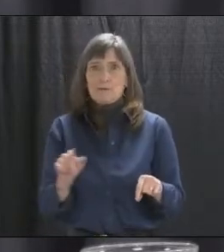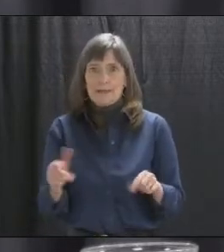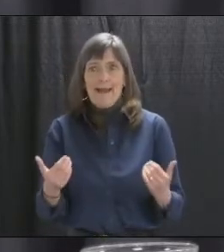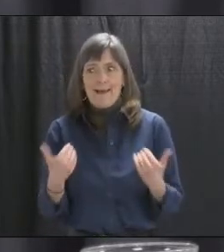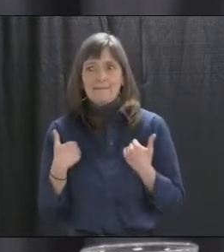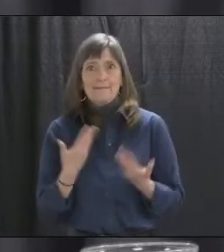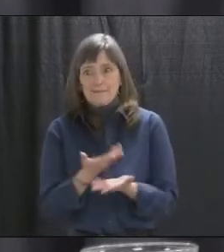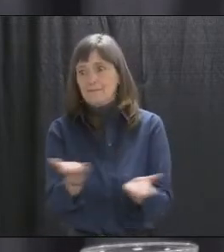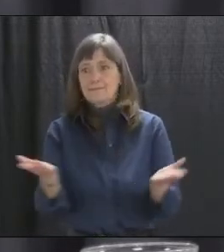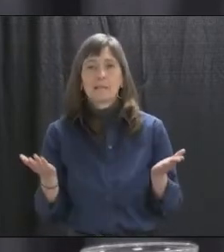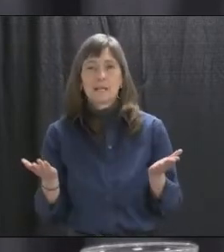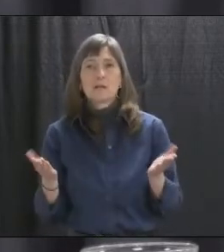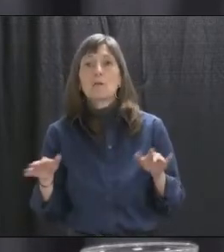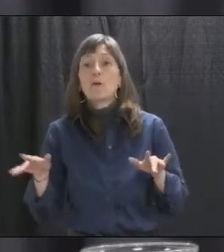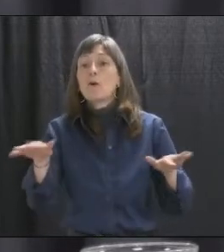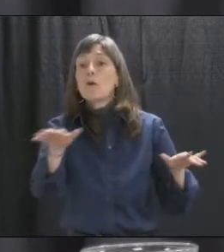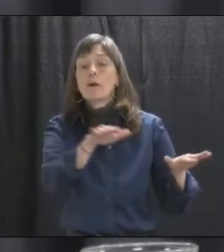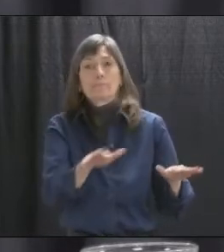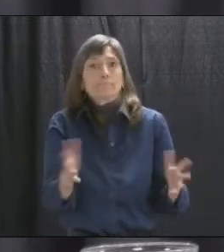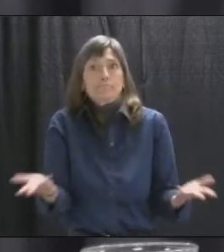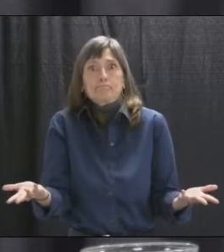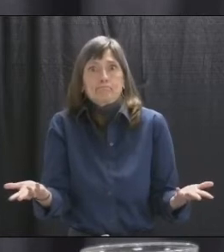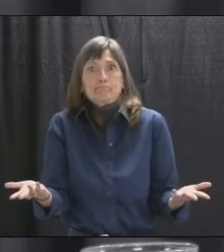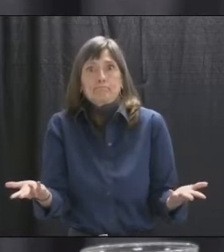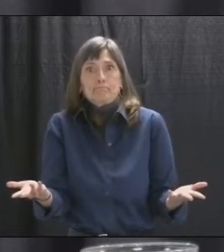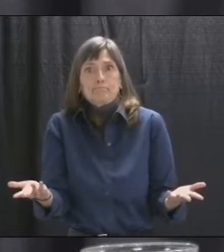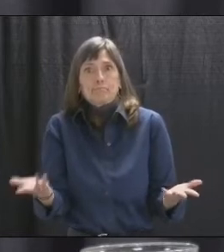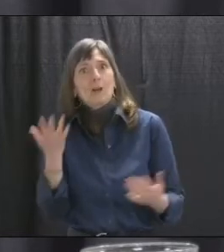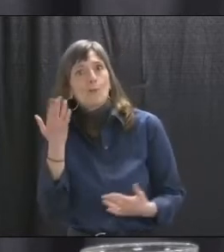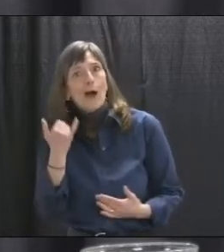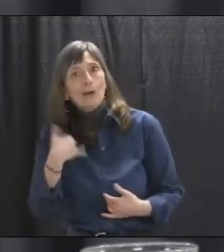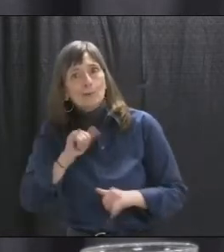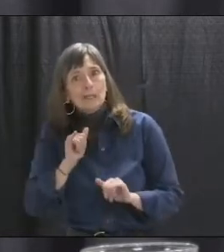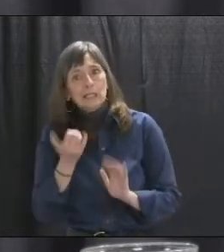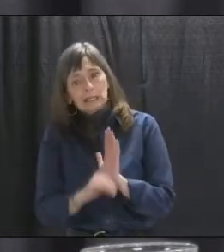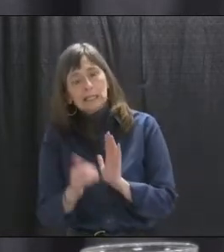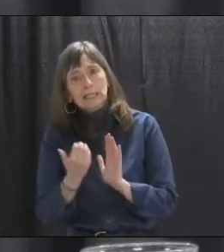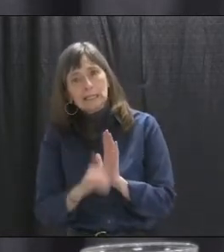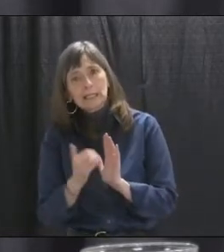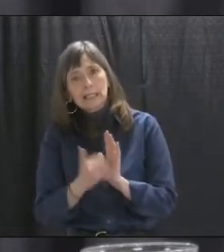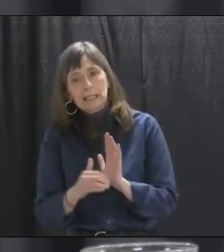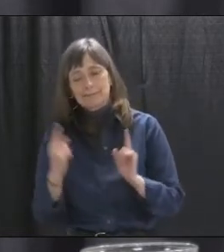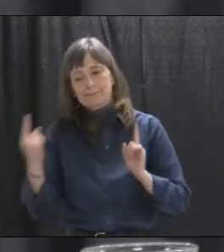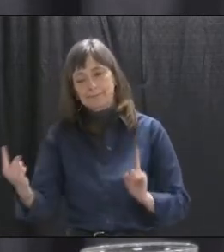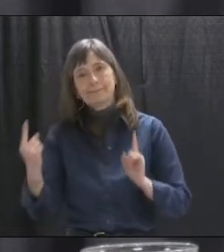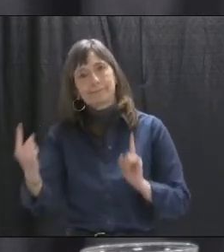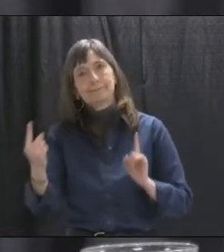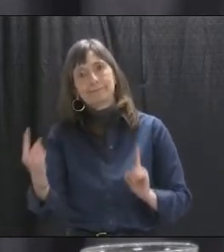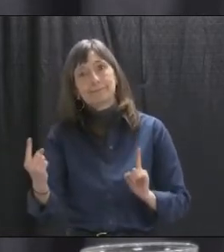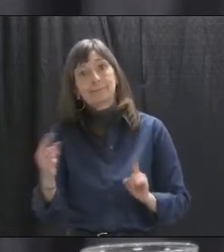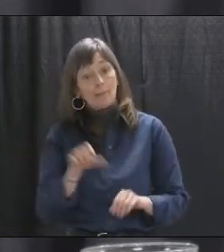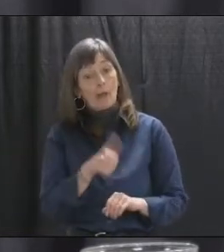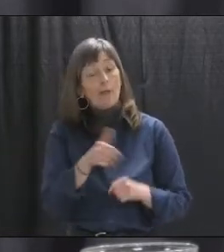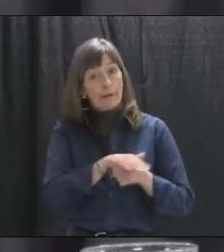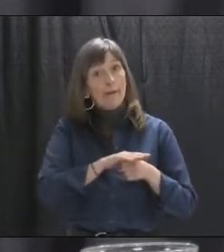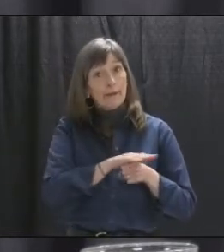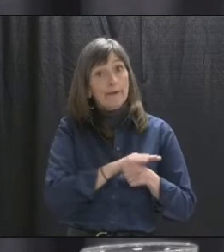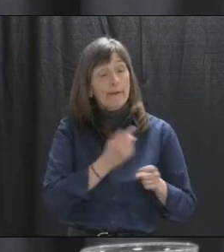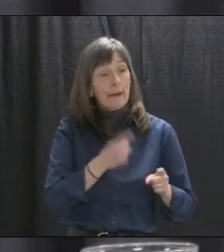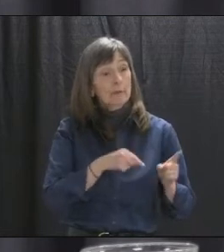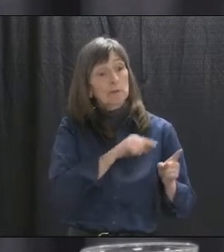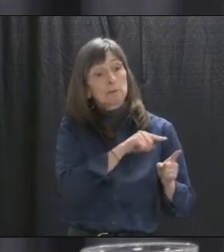It's out there. And this is why our mantra has been around physical distancing. It's happened in other jurisdictions. It's